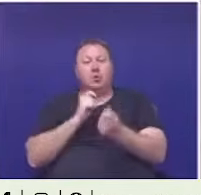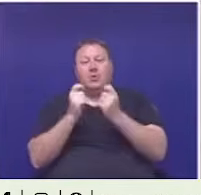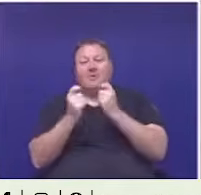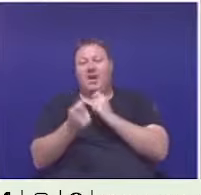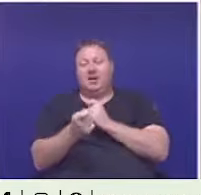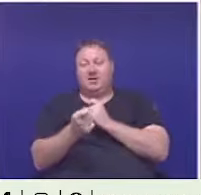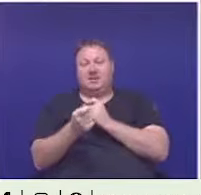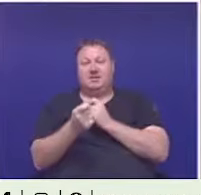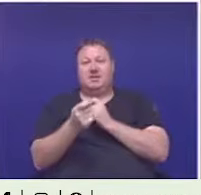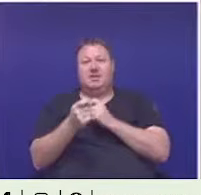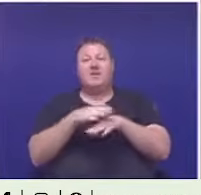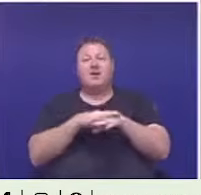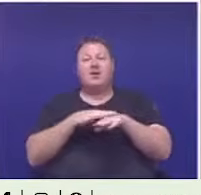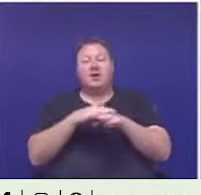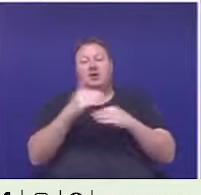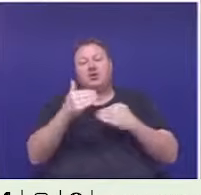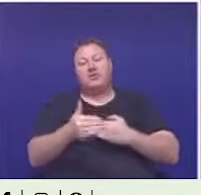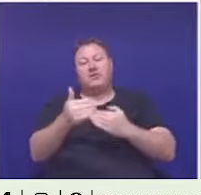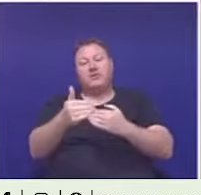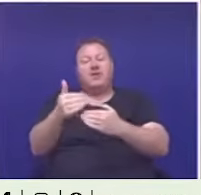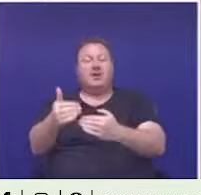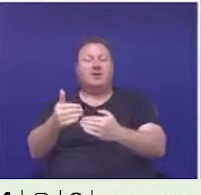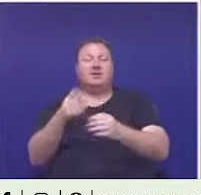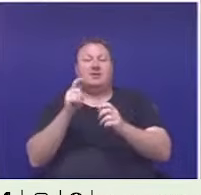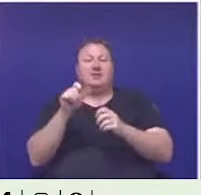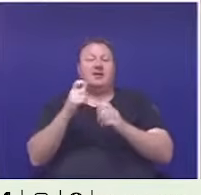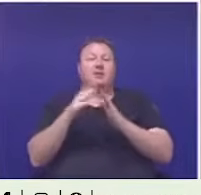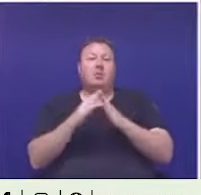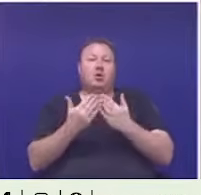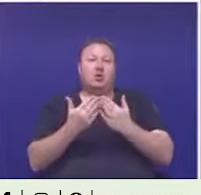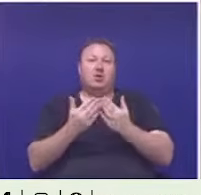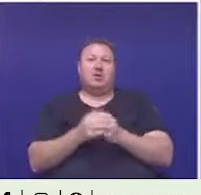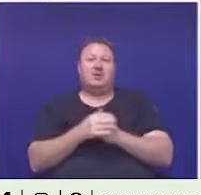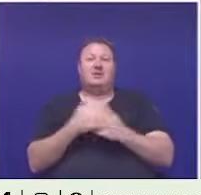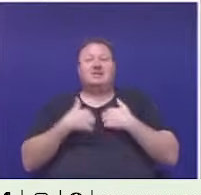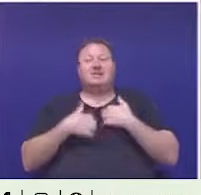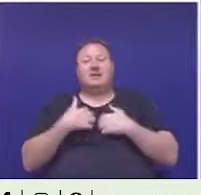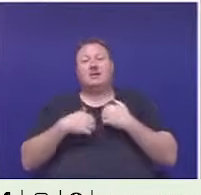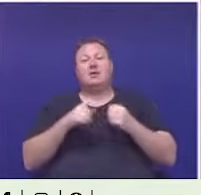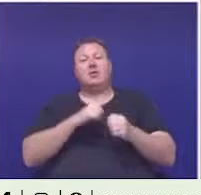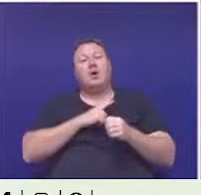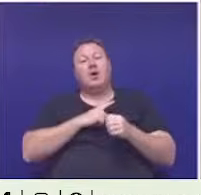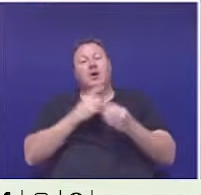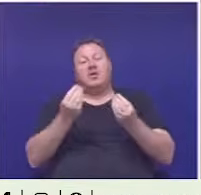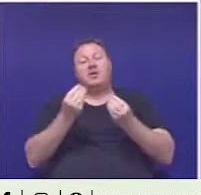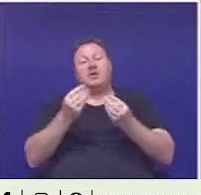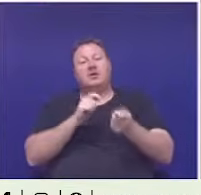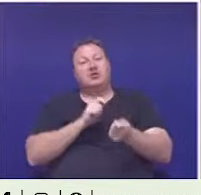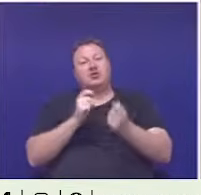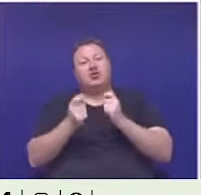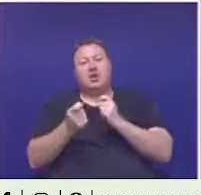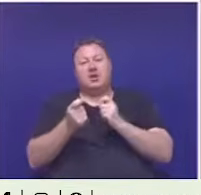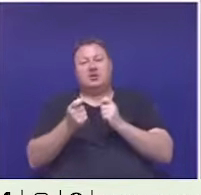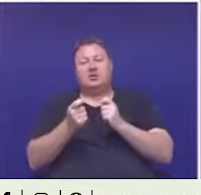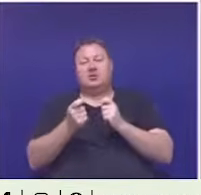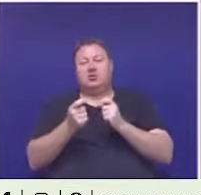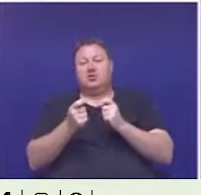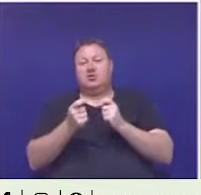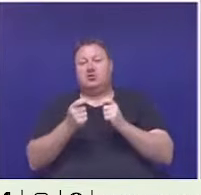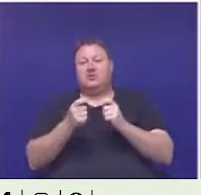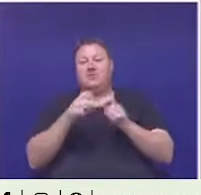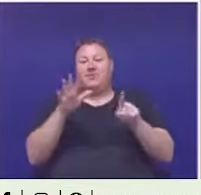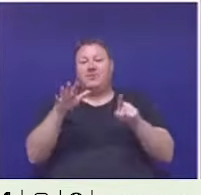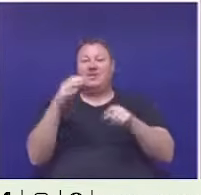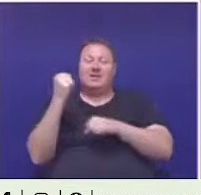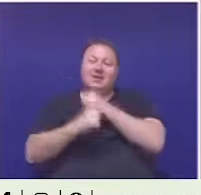phase textbooks and workbooks. And that's exciting because, of course, things have changed in a year, in a decade and a half. And being able to